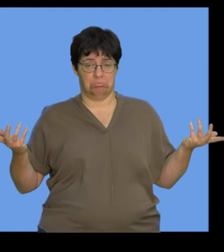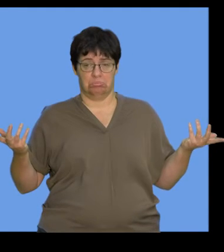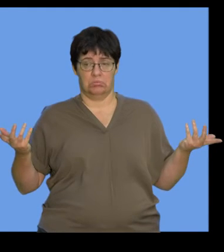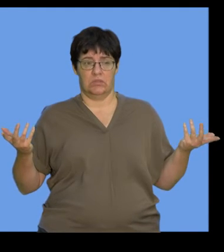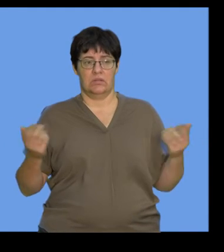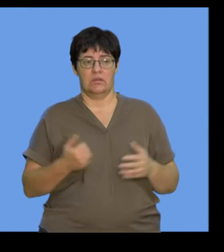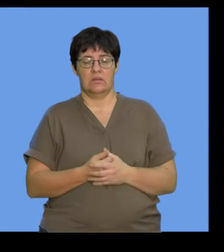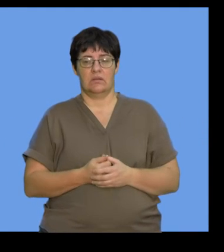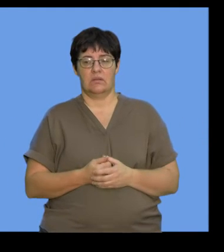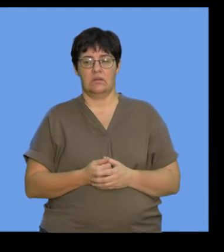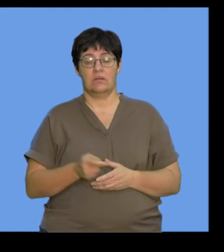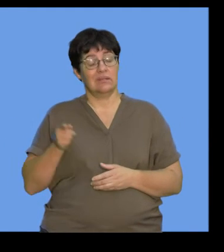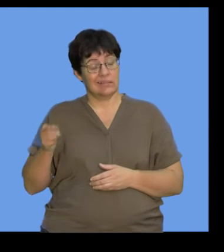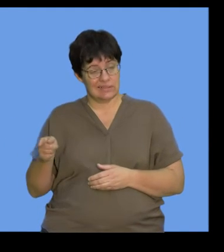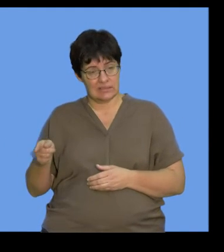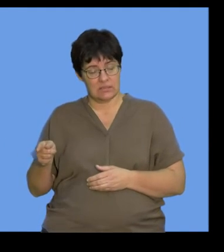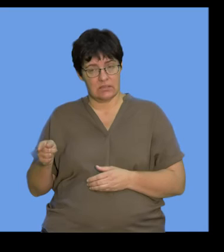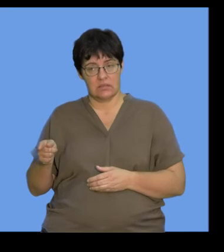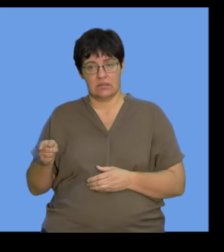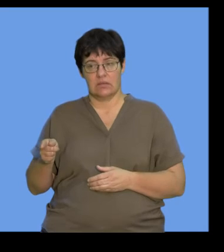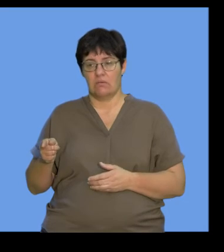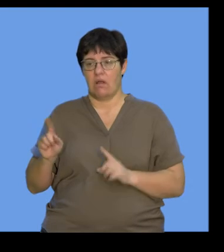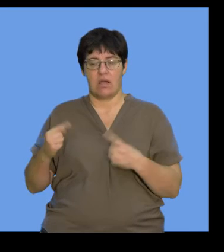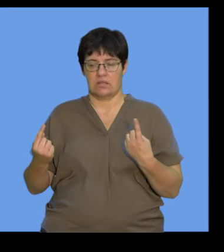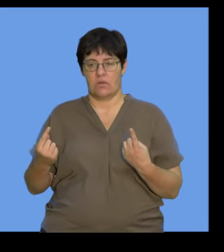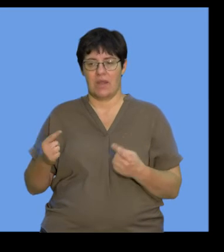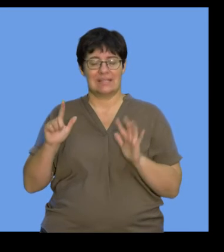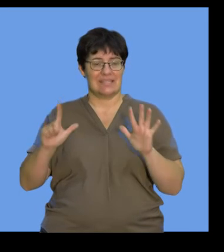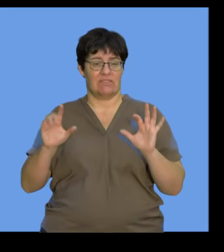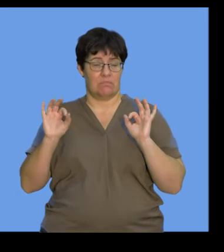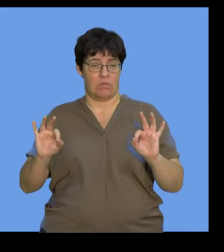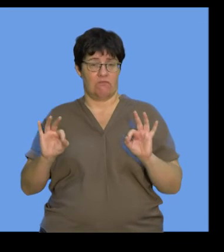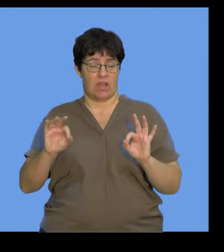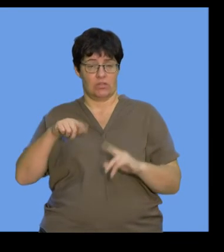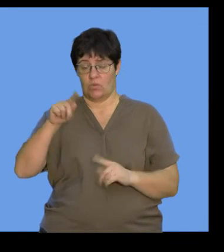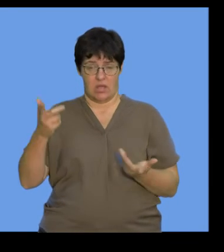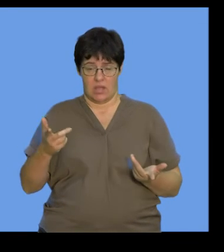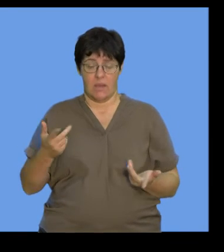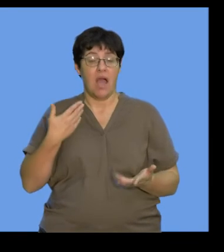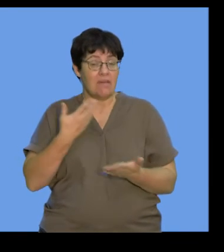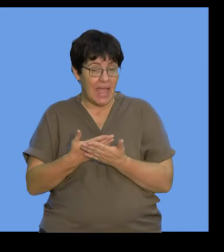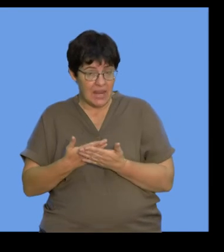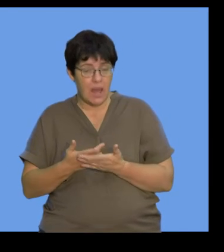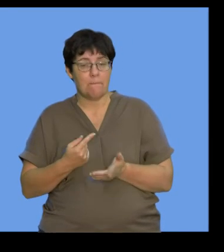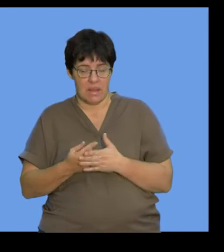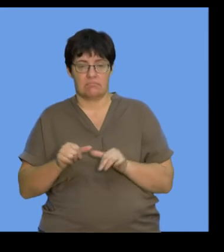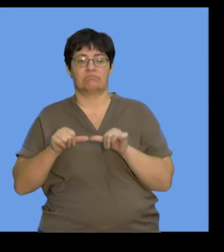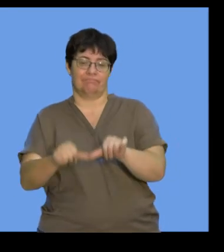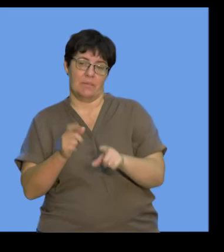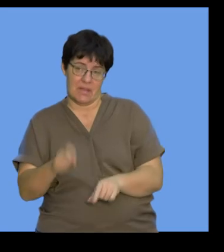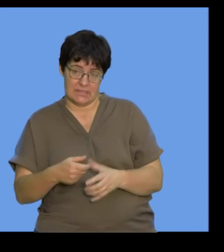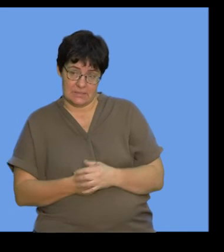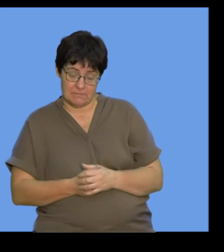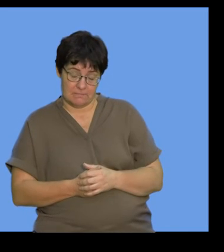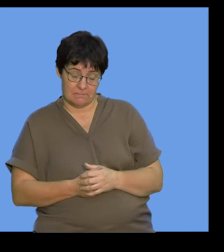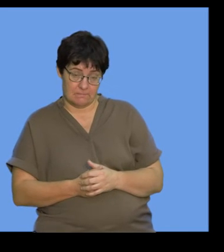do here, guys. On this bracket, I can't factorize it because 7 is not a perfect square. But if it was, then I would have to